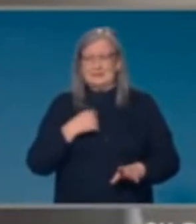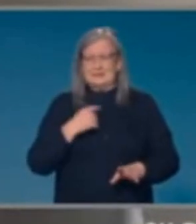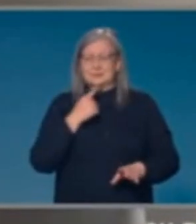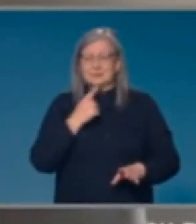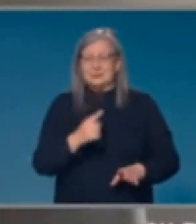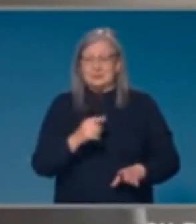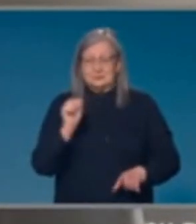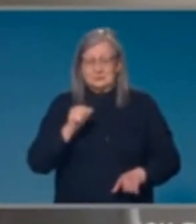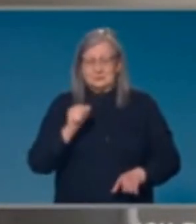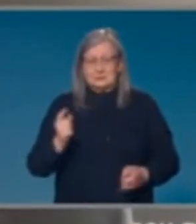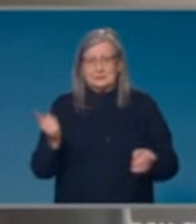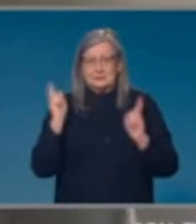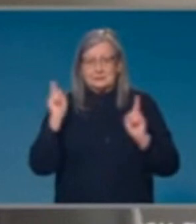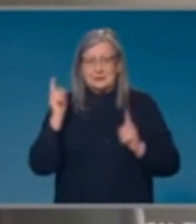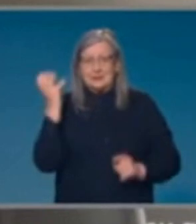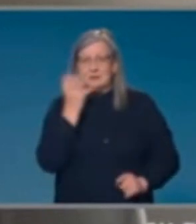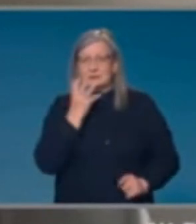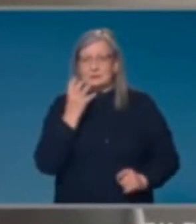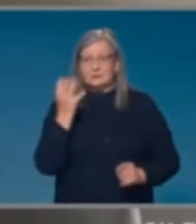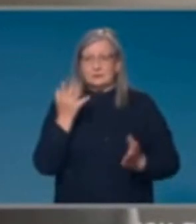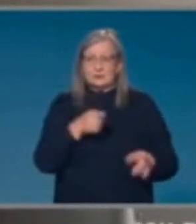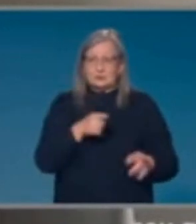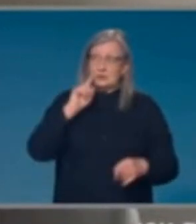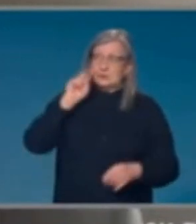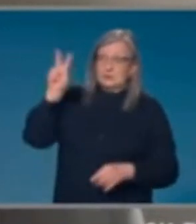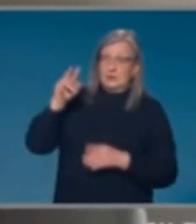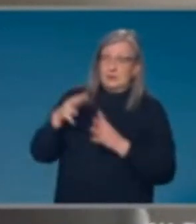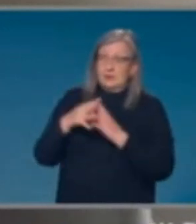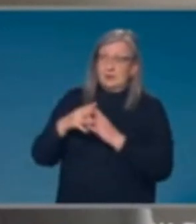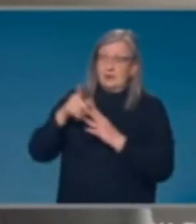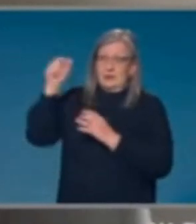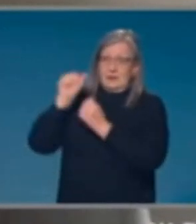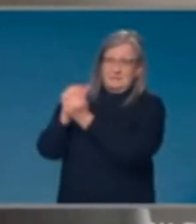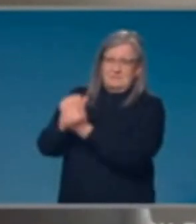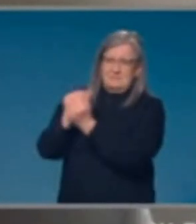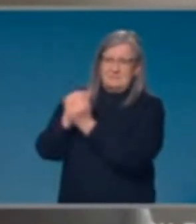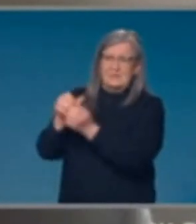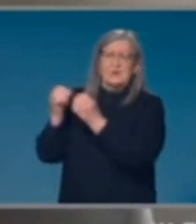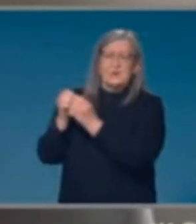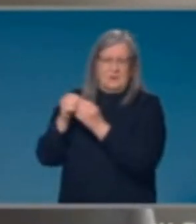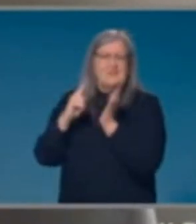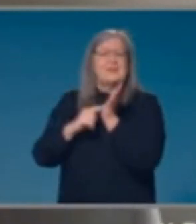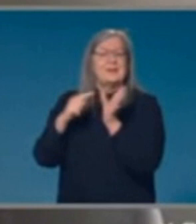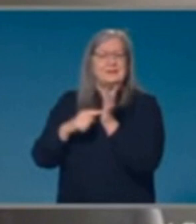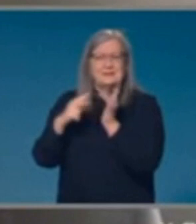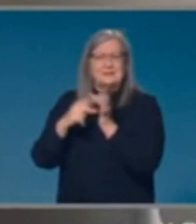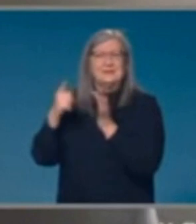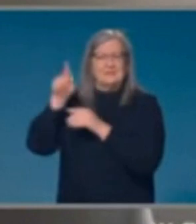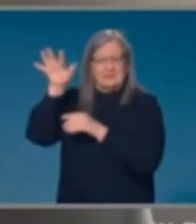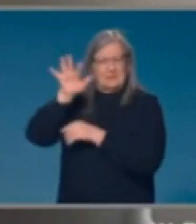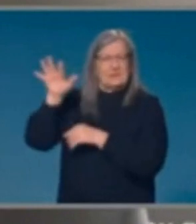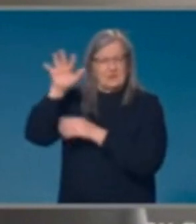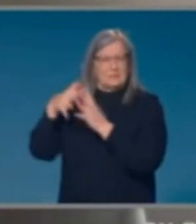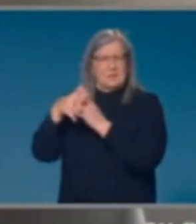things looking at America is working with Indigenous leaders on a community by community basis. Their capacity